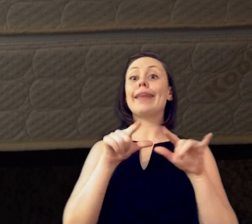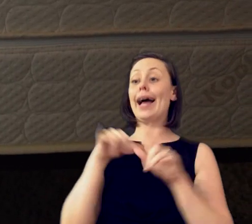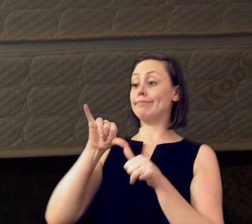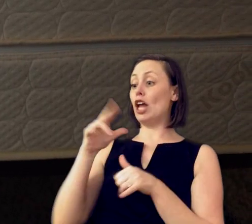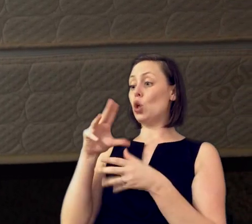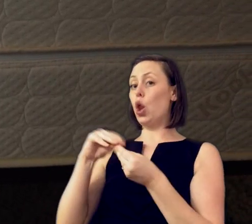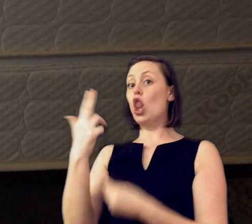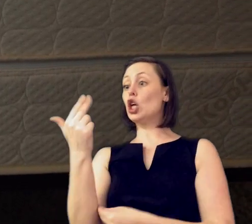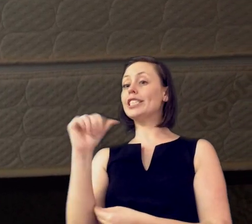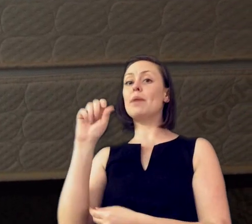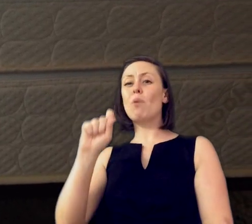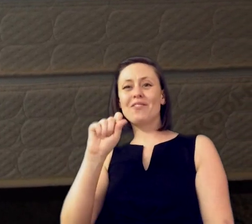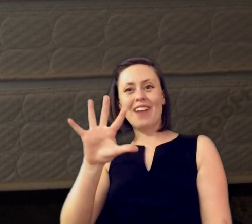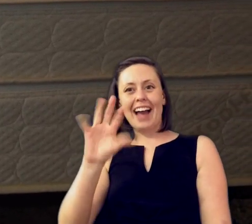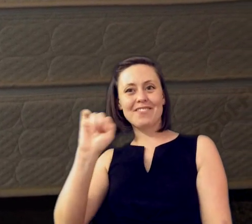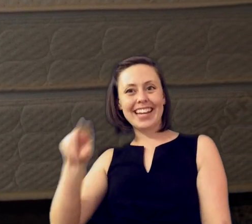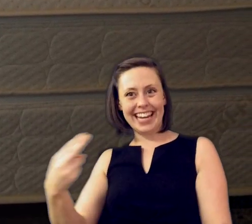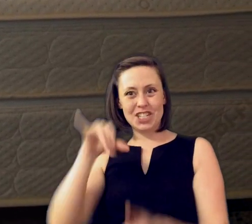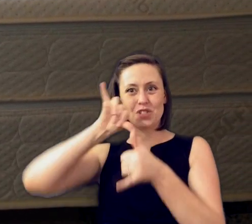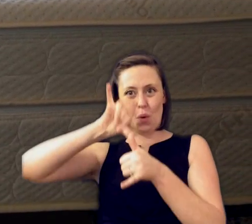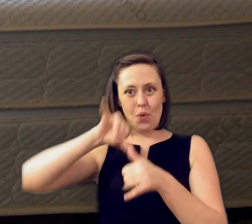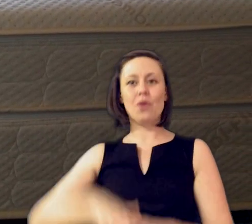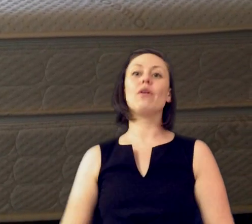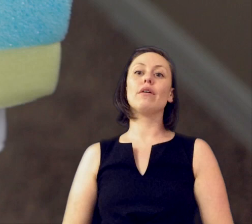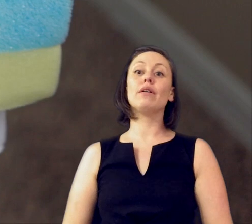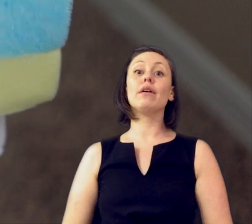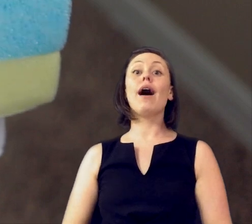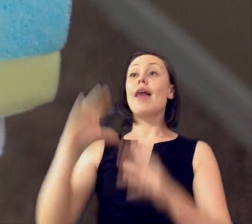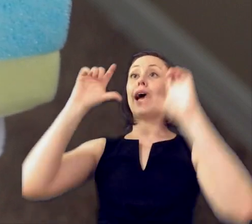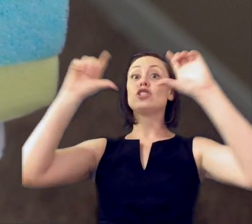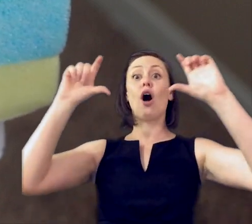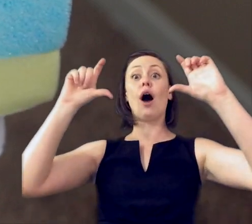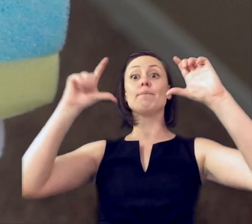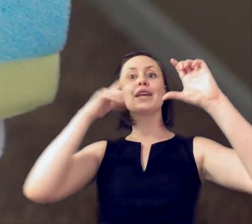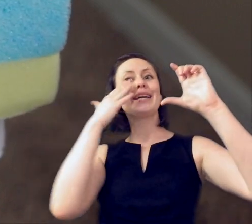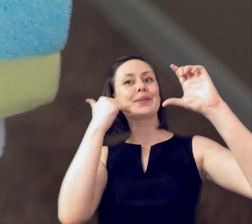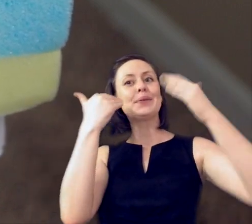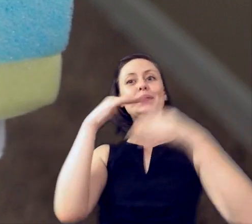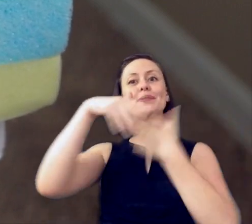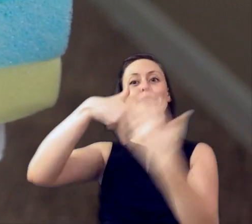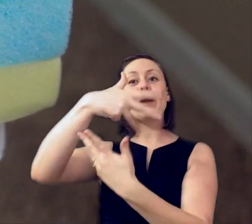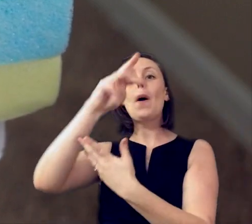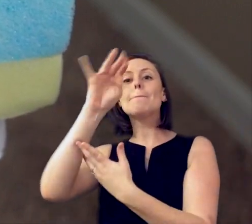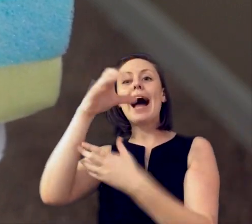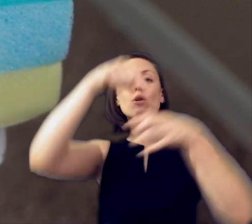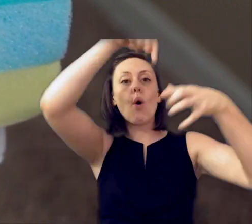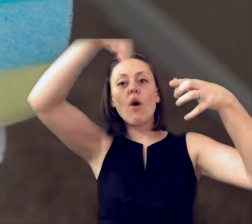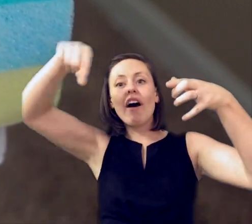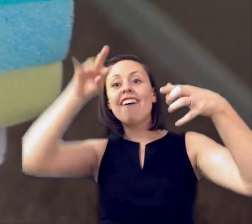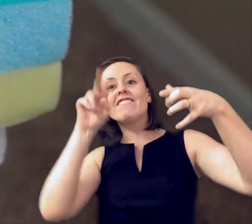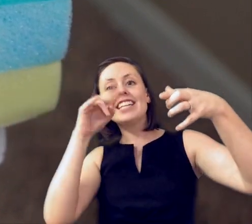at 13.5 inches tall. The top layer is a cool flow micro-vented